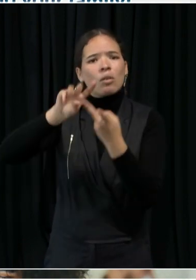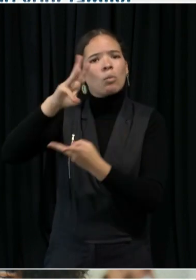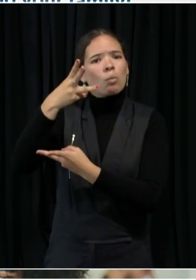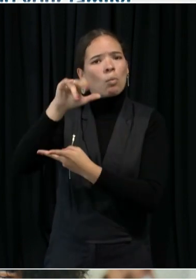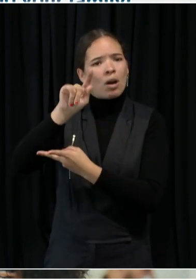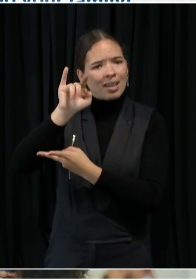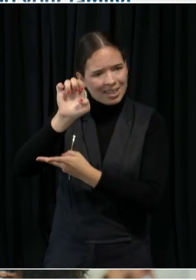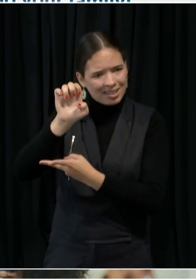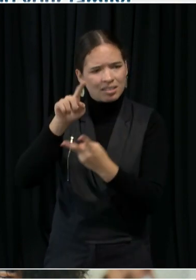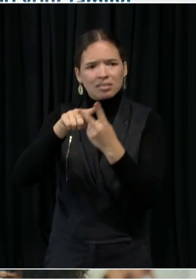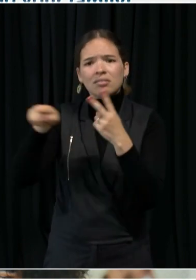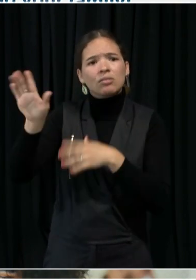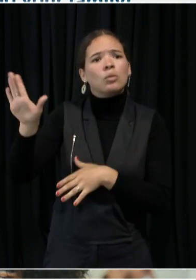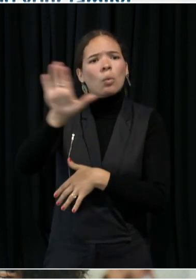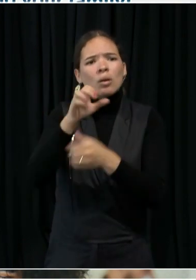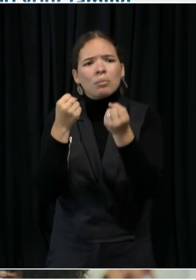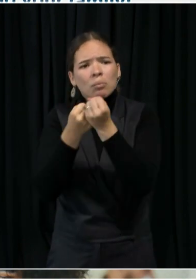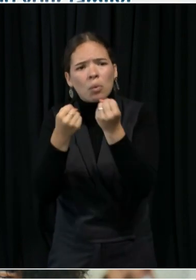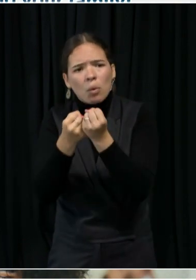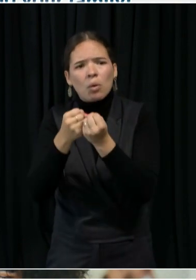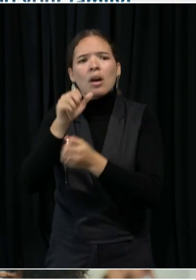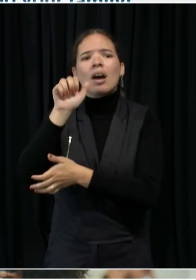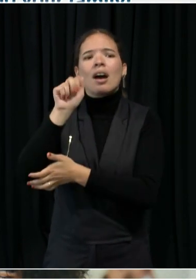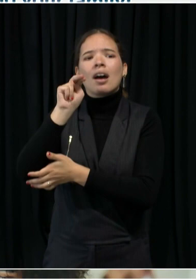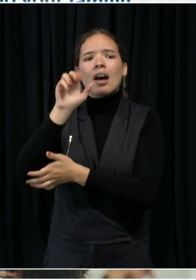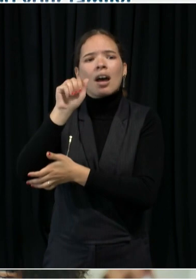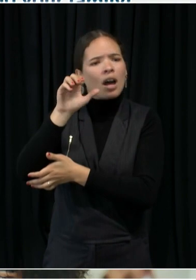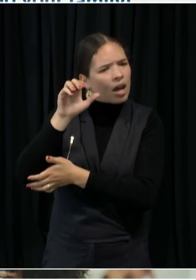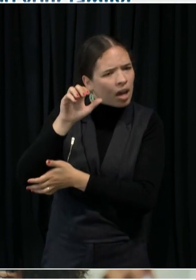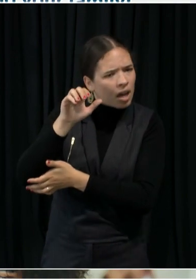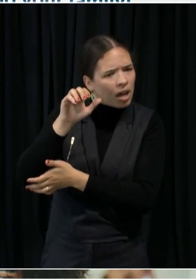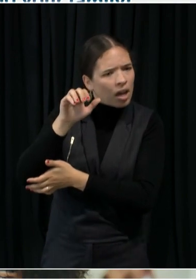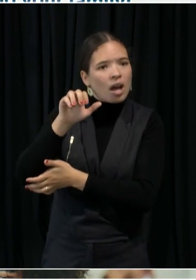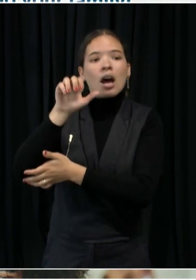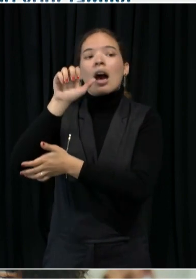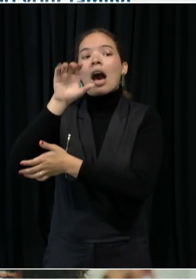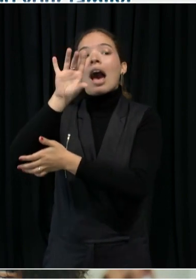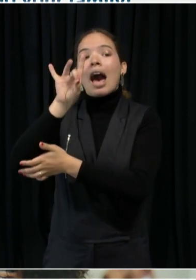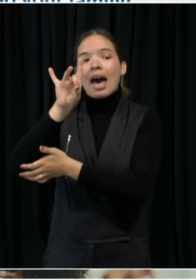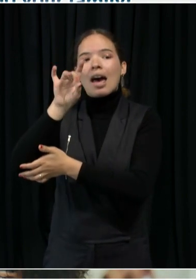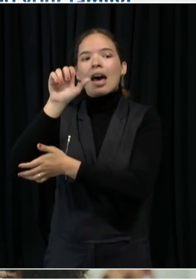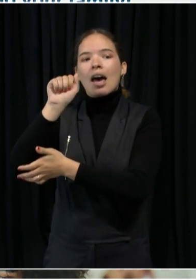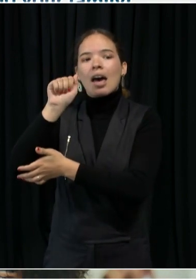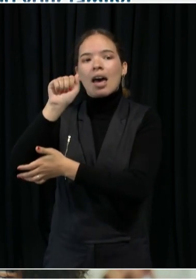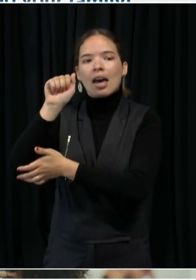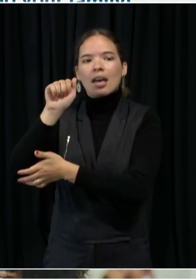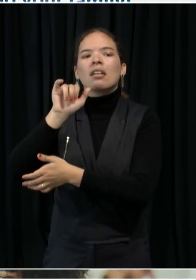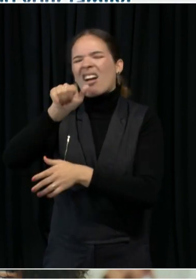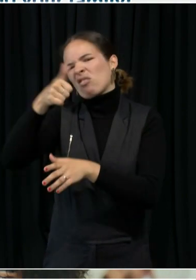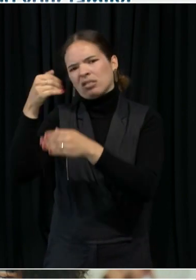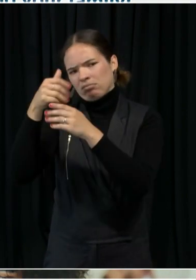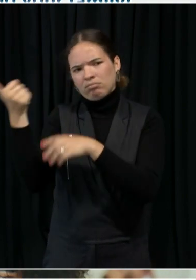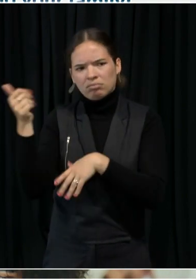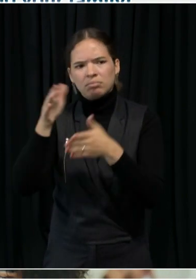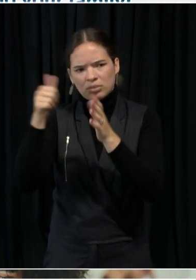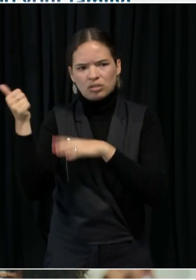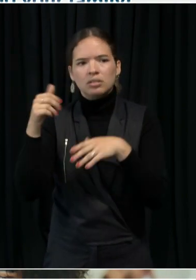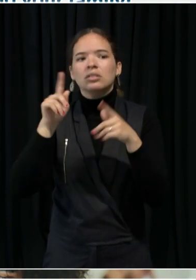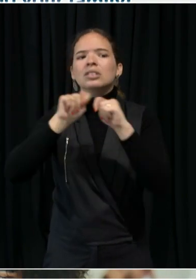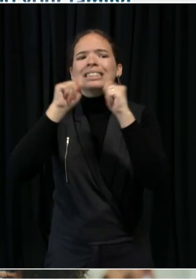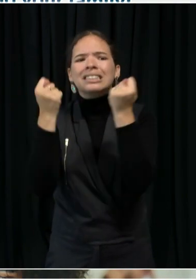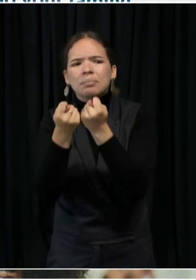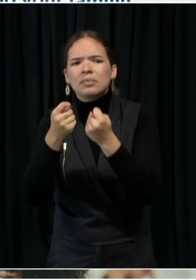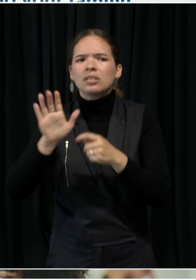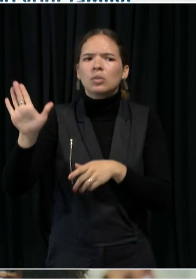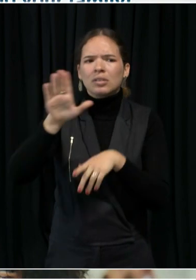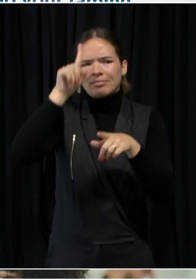of ANC 8A, and to many city officials, as well as my team who made this vision a